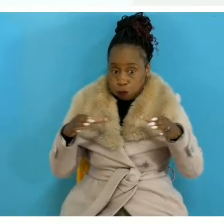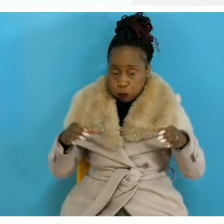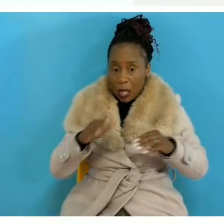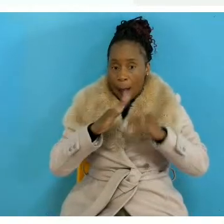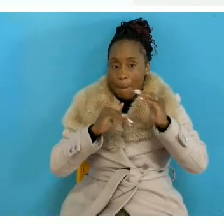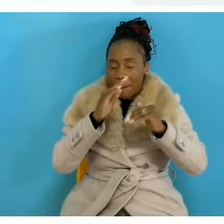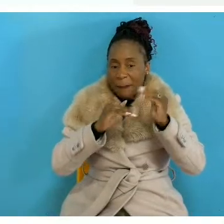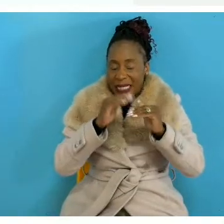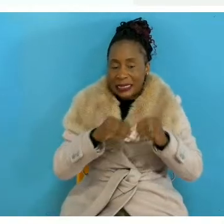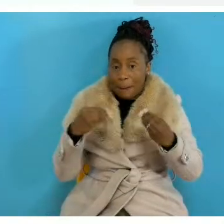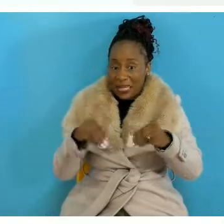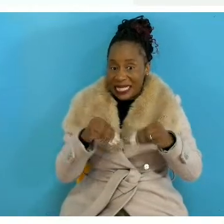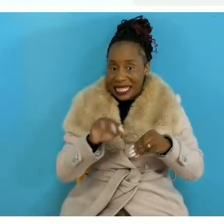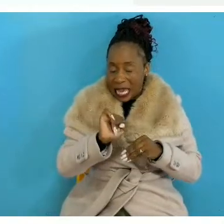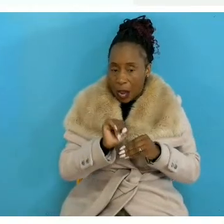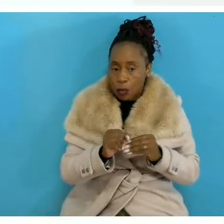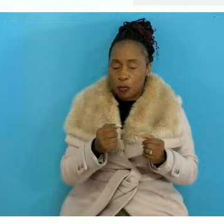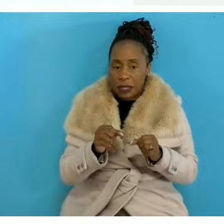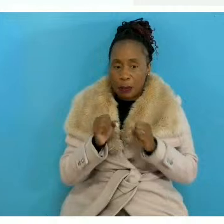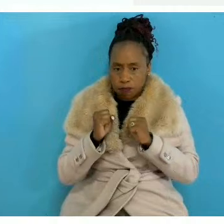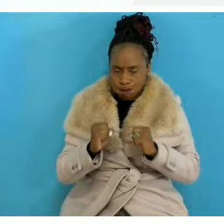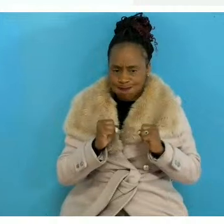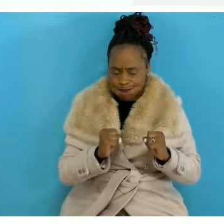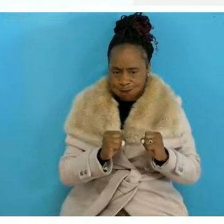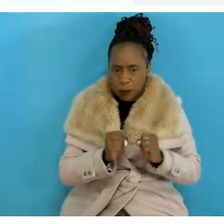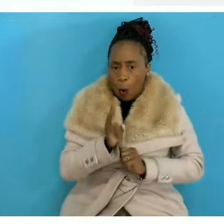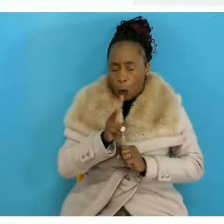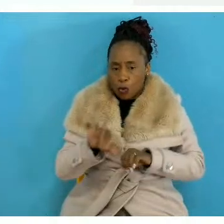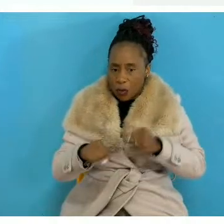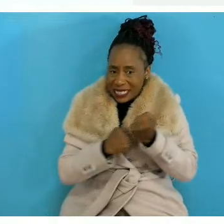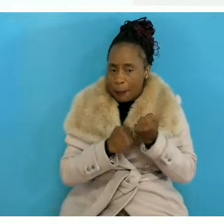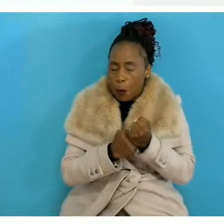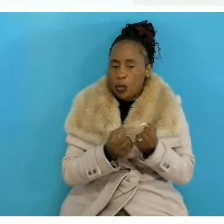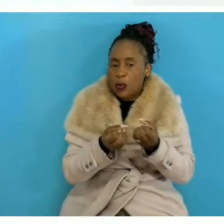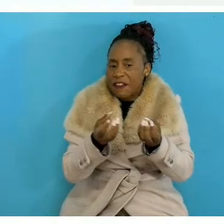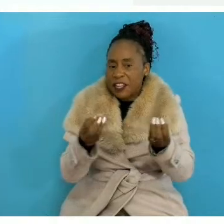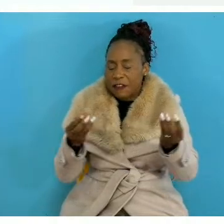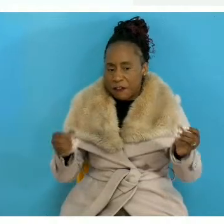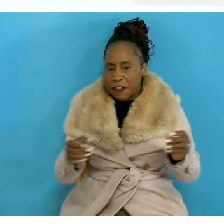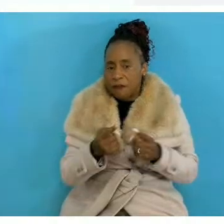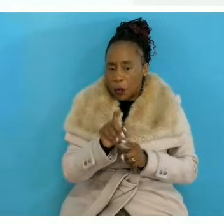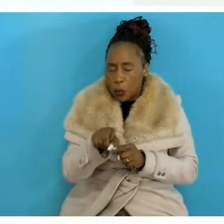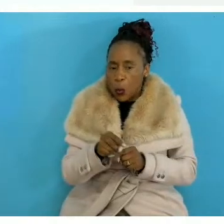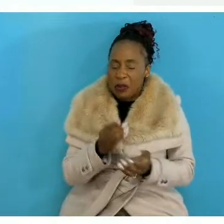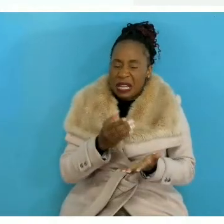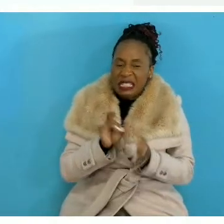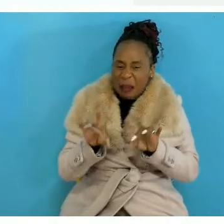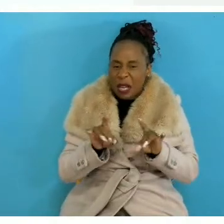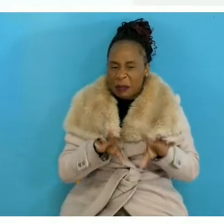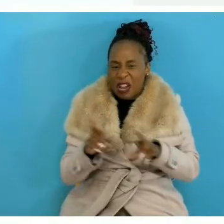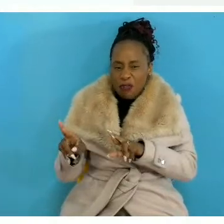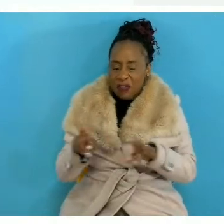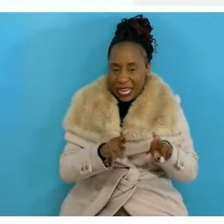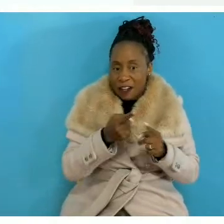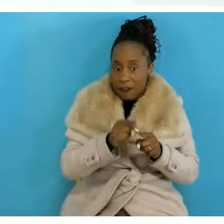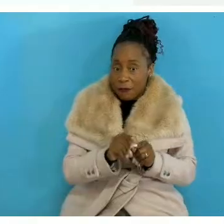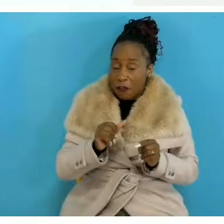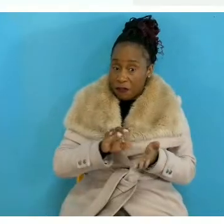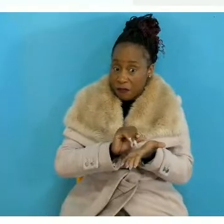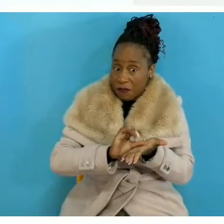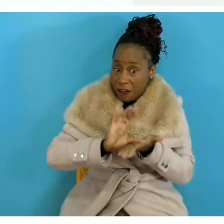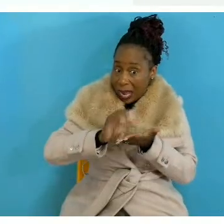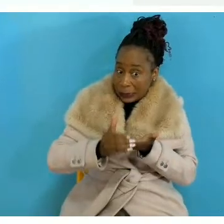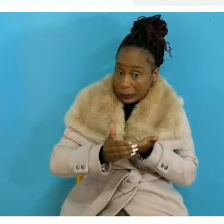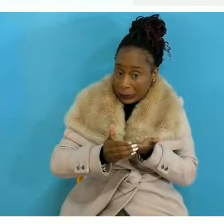your business, to be sustainable, and also the support that we provide for you sometimes to be ready for funding if you're not ready for funding.